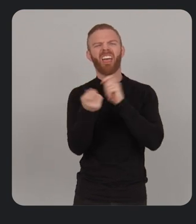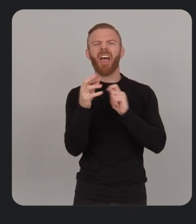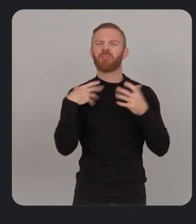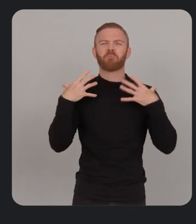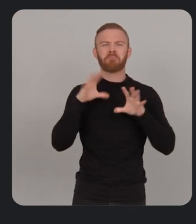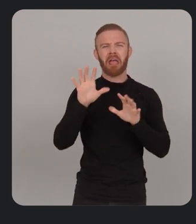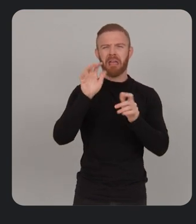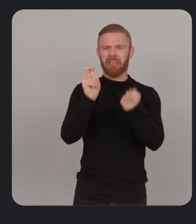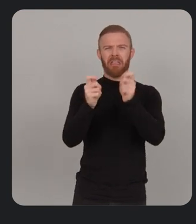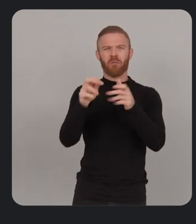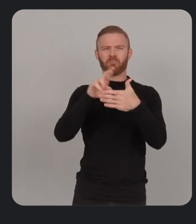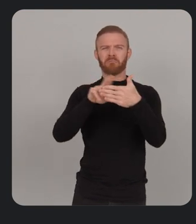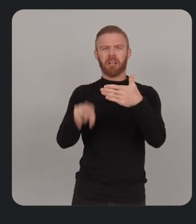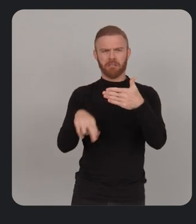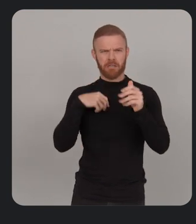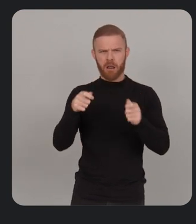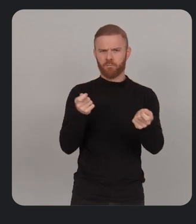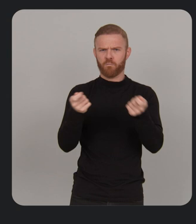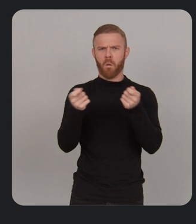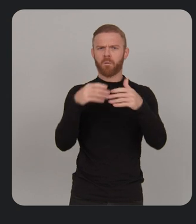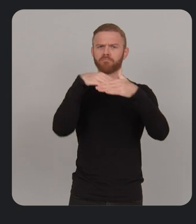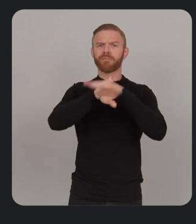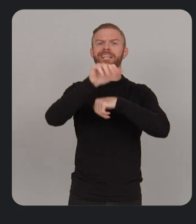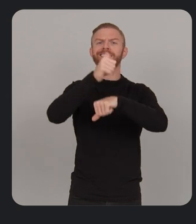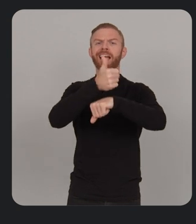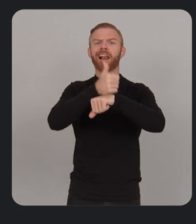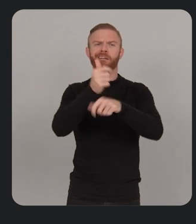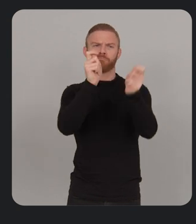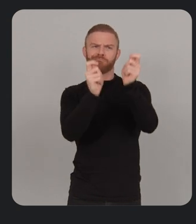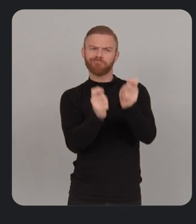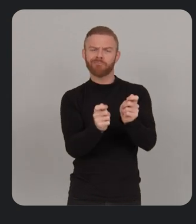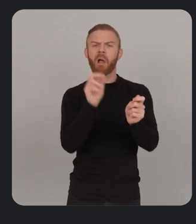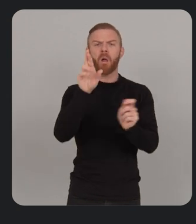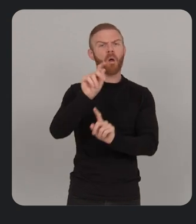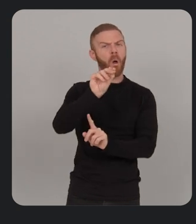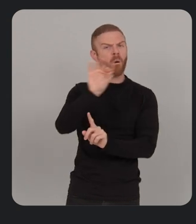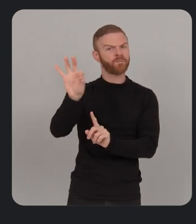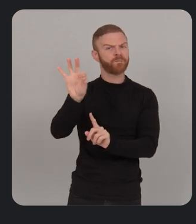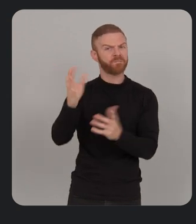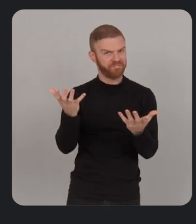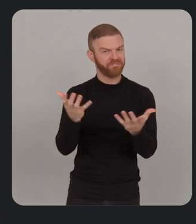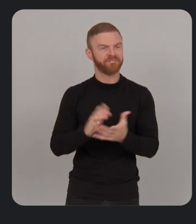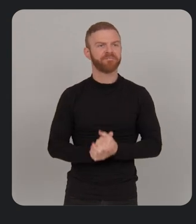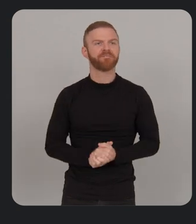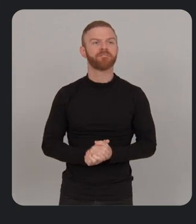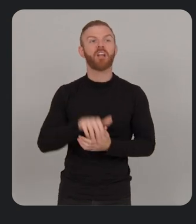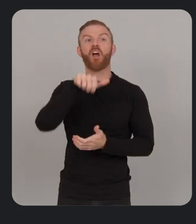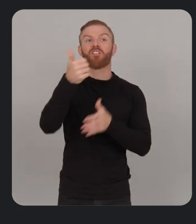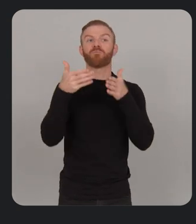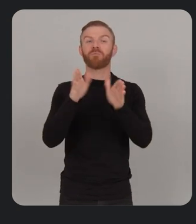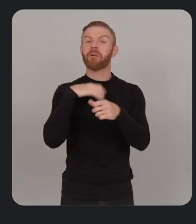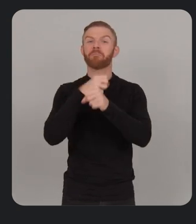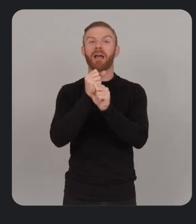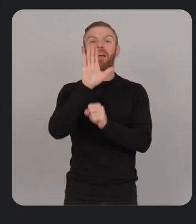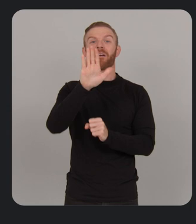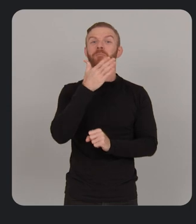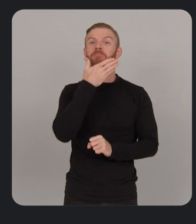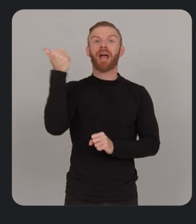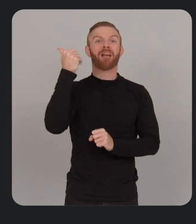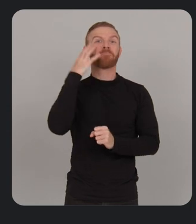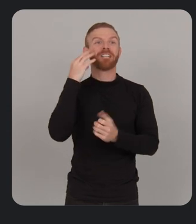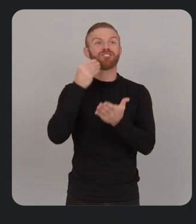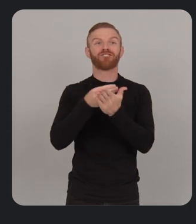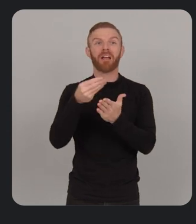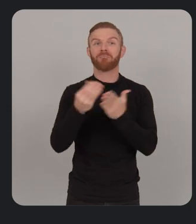i'm in control and i can simply update my setting or turn it off another way we're bringing you a better experience is through